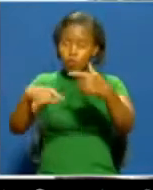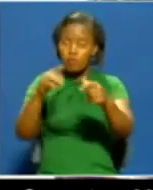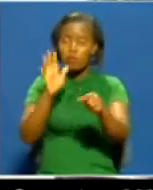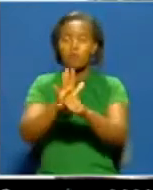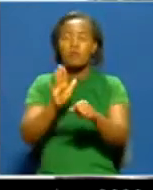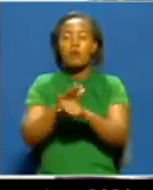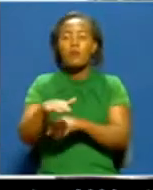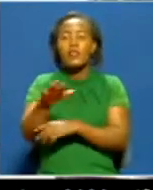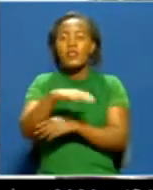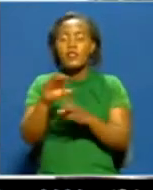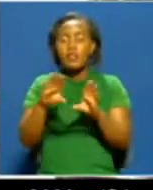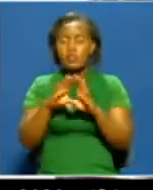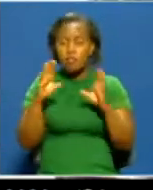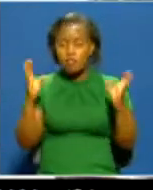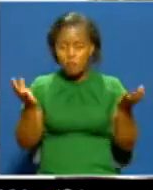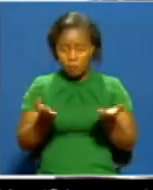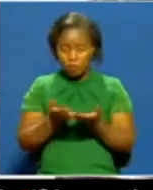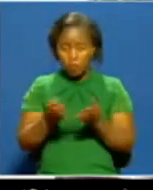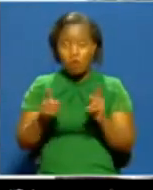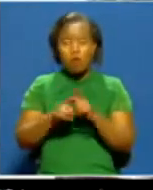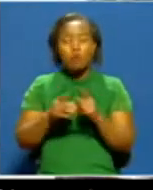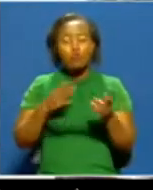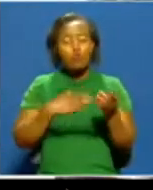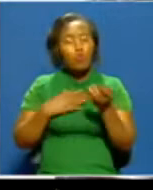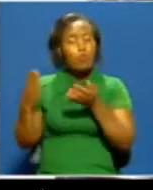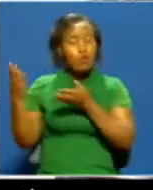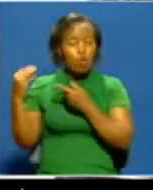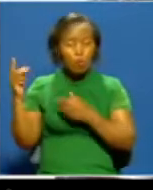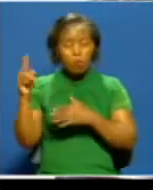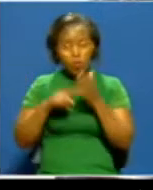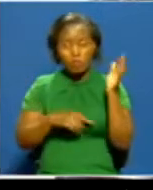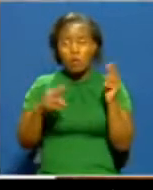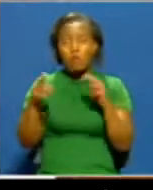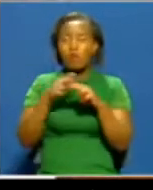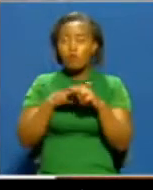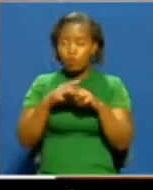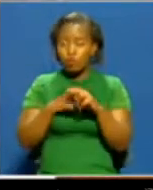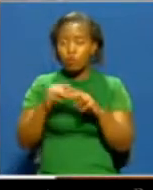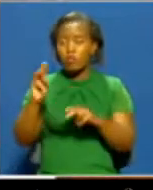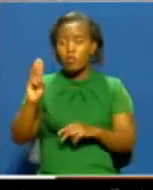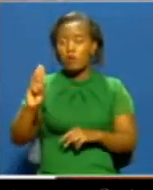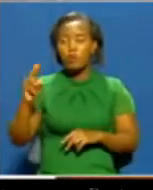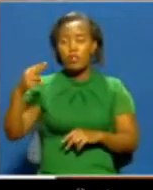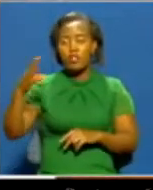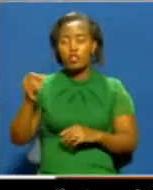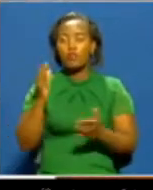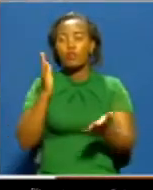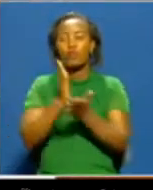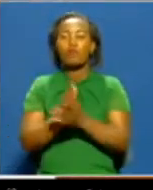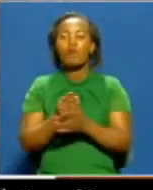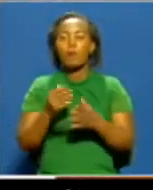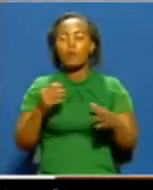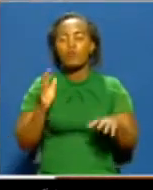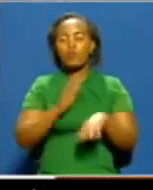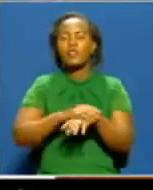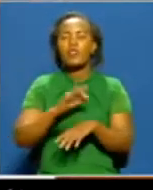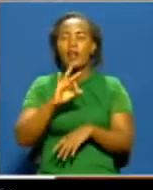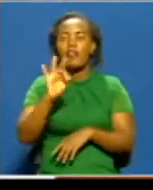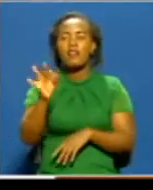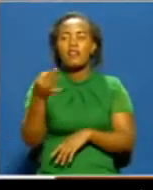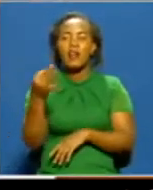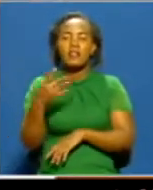think that sooner than later, the World Health Organization will also pronounce itself on the issue. Maybe are we looking at some reforms at the ministry?